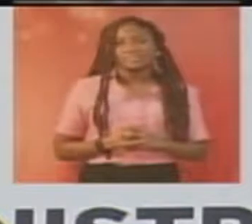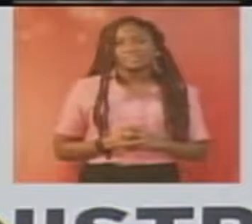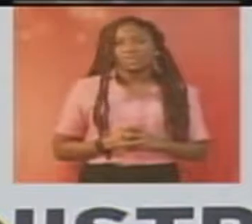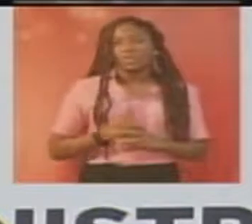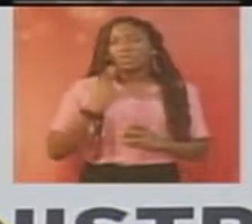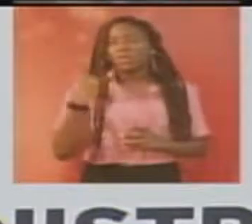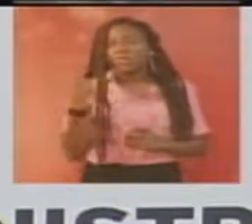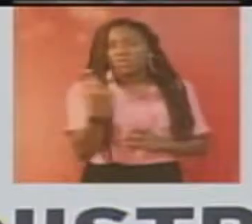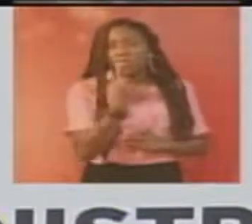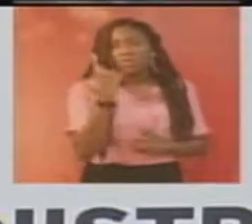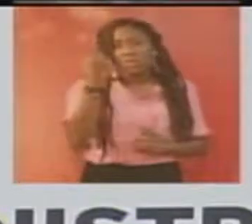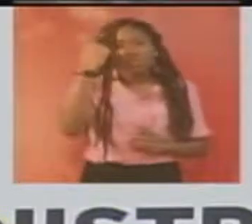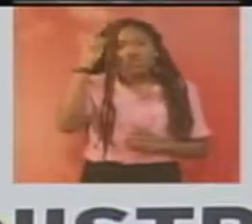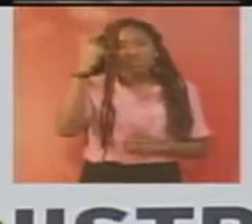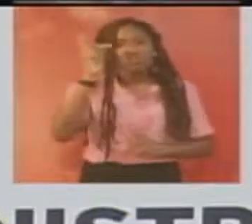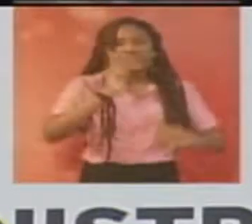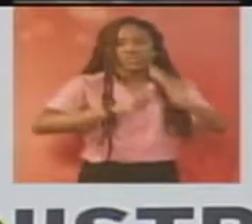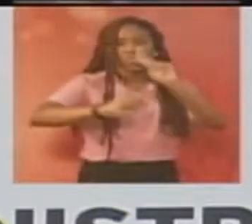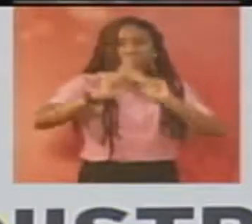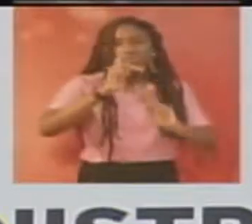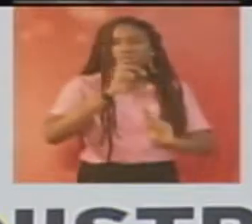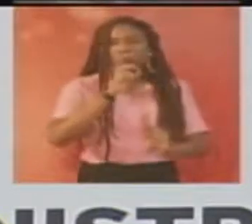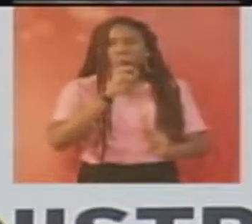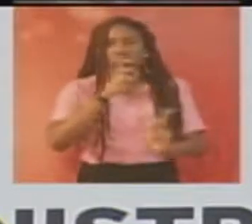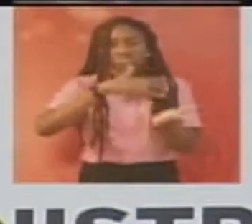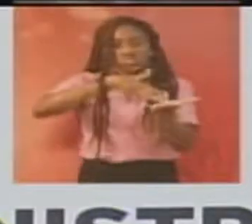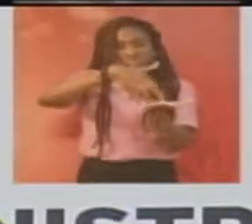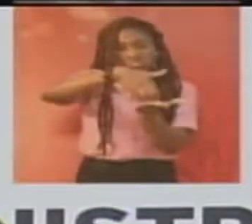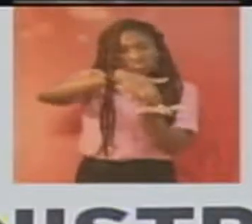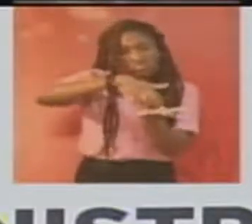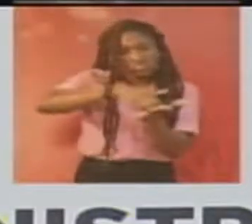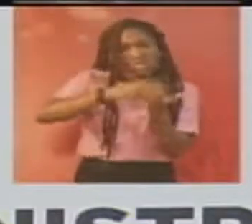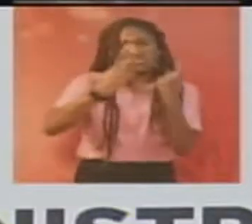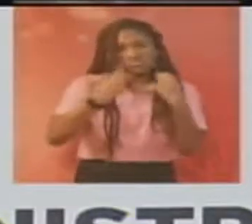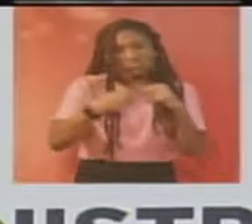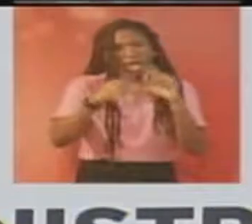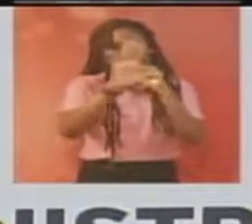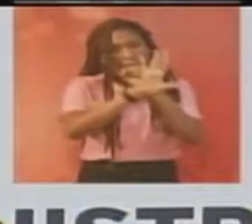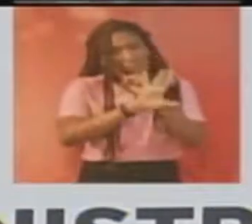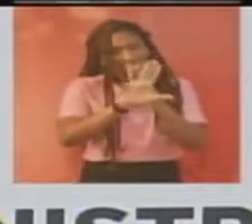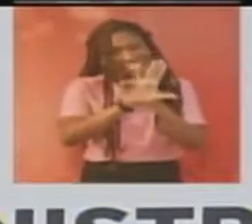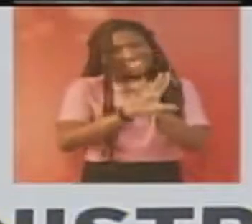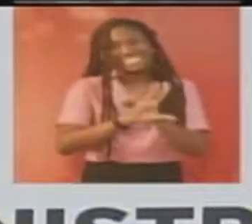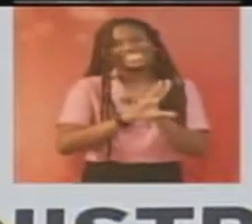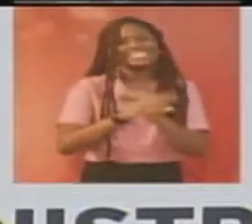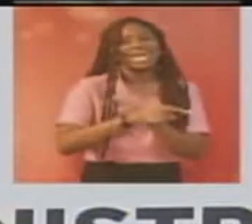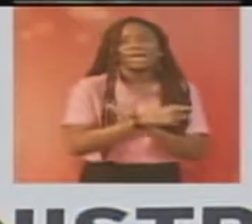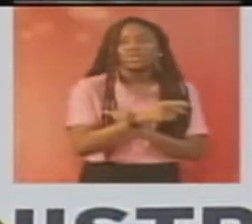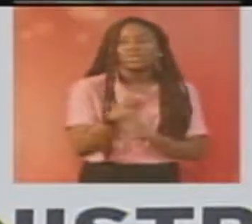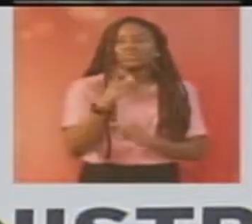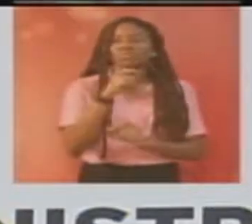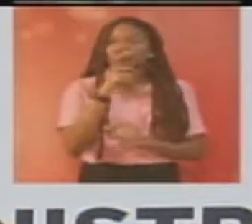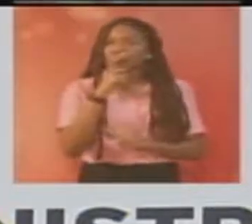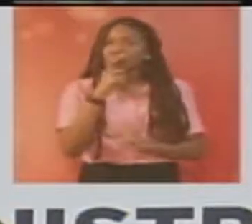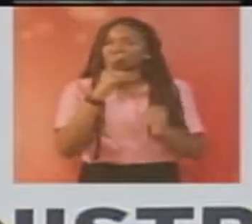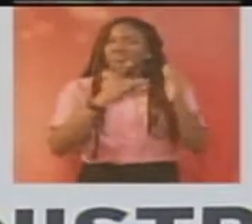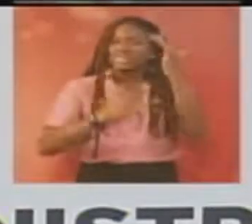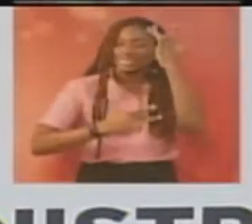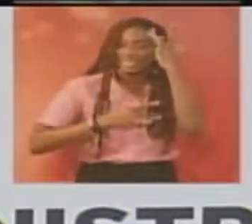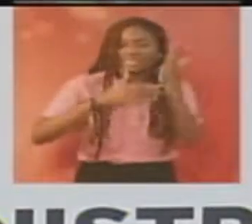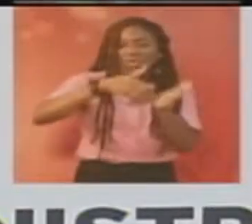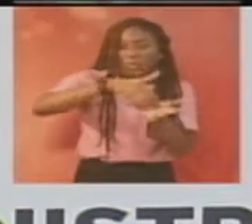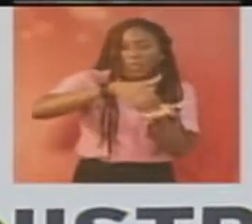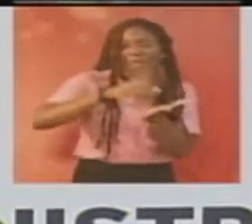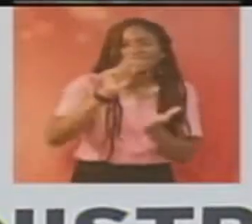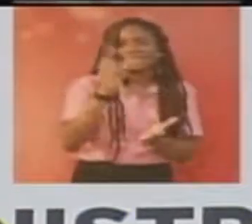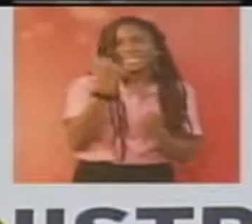vulnerable populations and covering and protecting those who were exposed or vulnerable first, in the first phase.